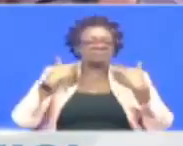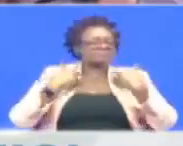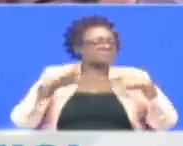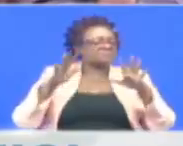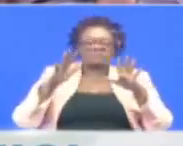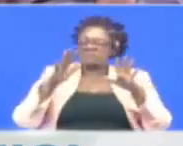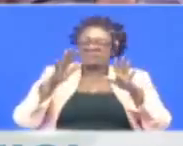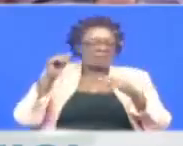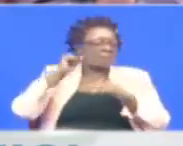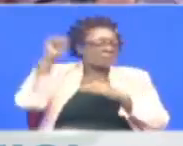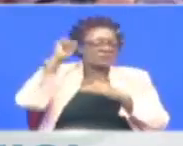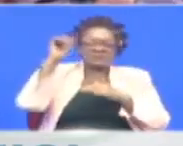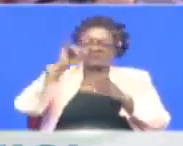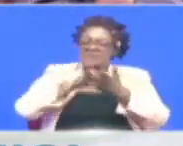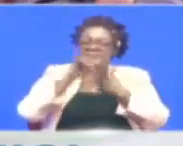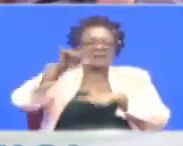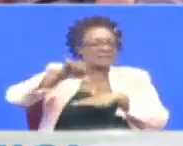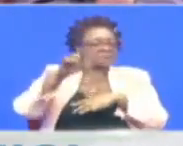sumu.